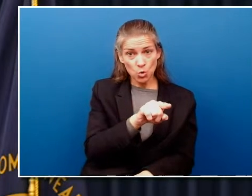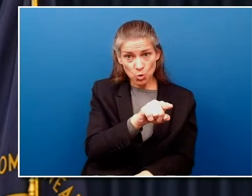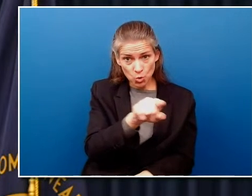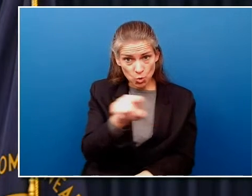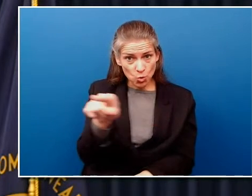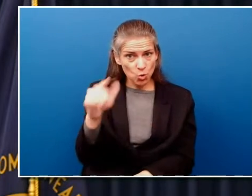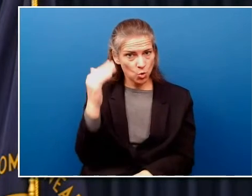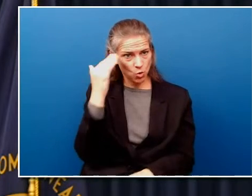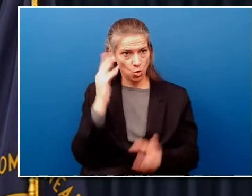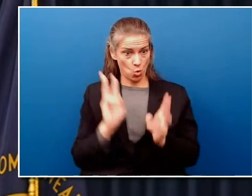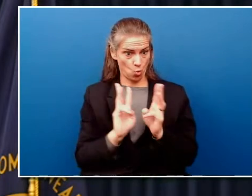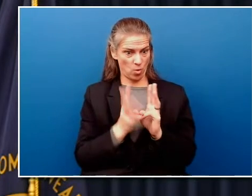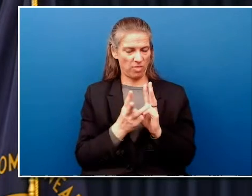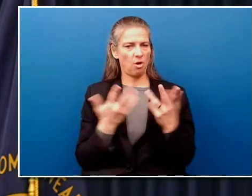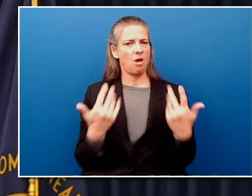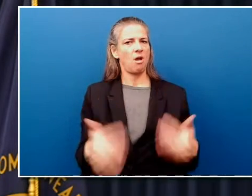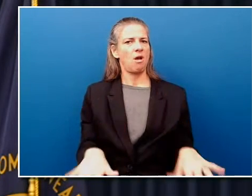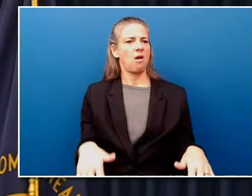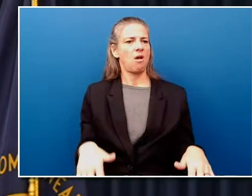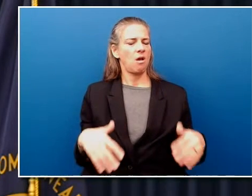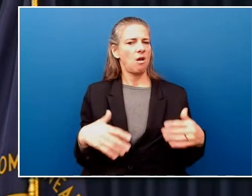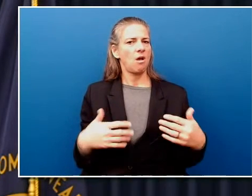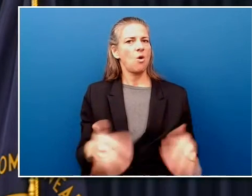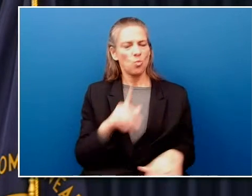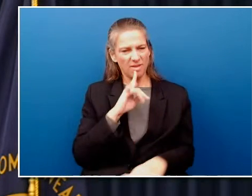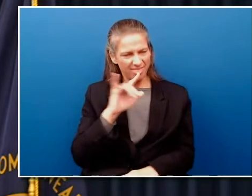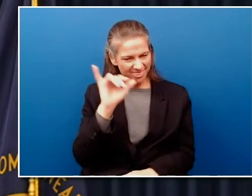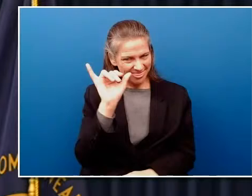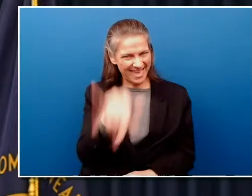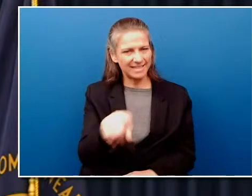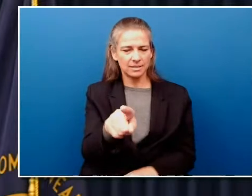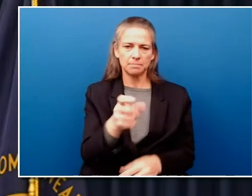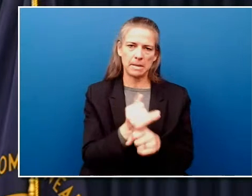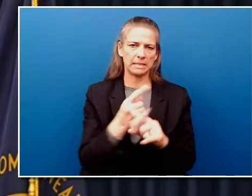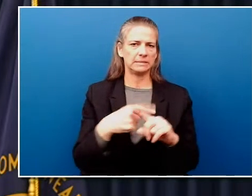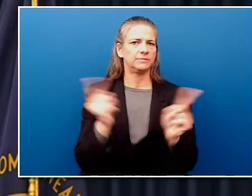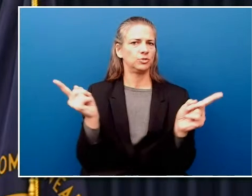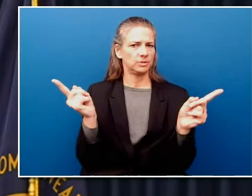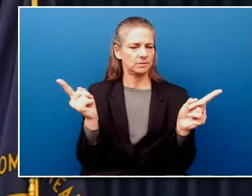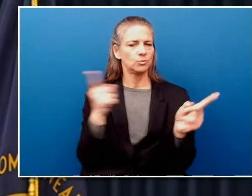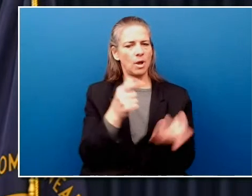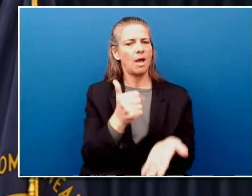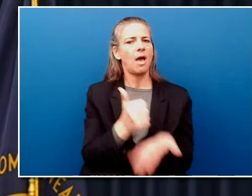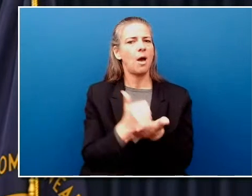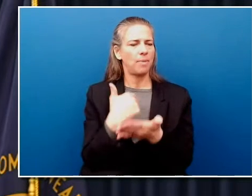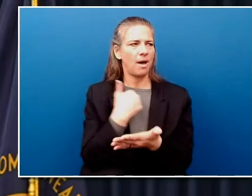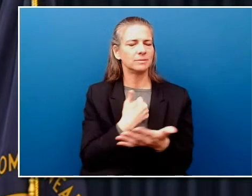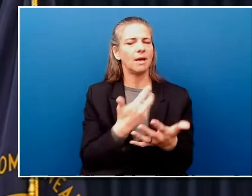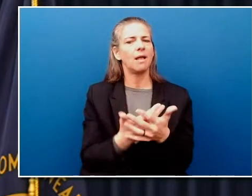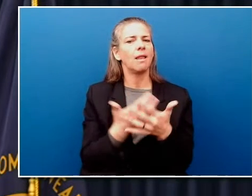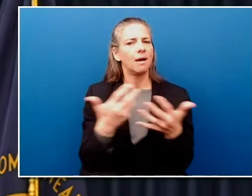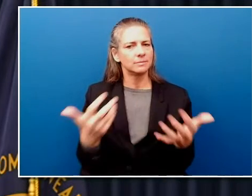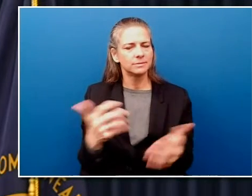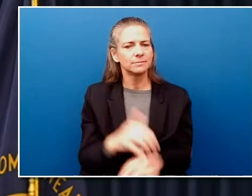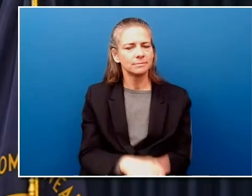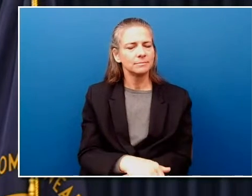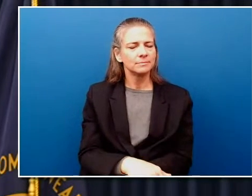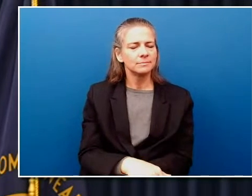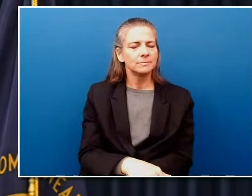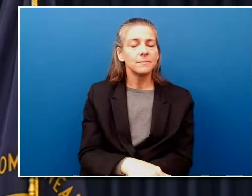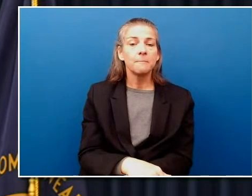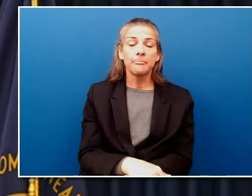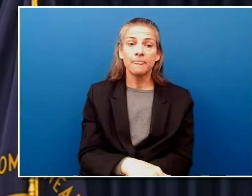there pushed by so many about these storms approaching, that helped us have a good response. The other thing that's helped us have a